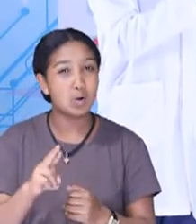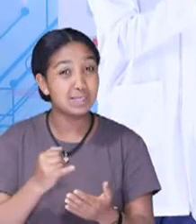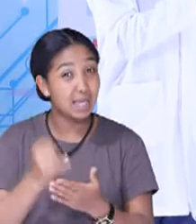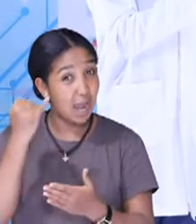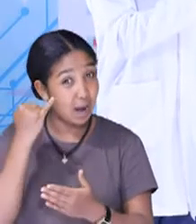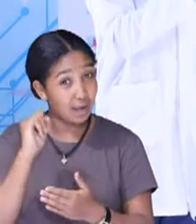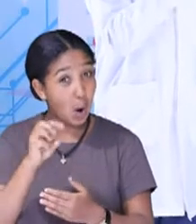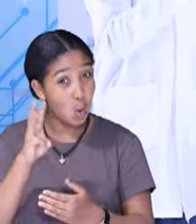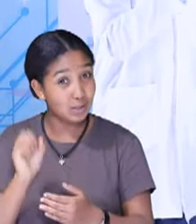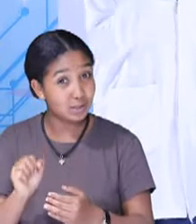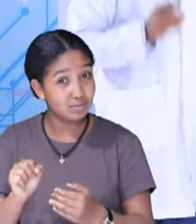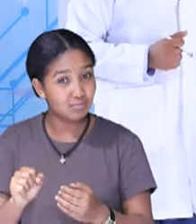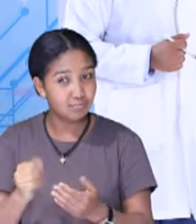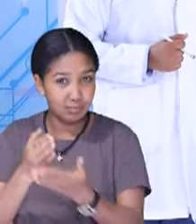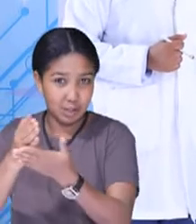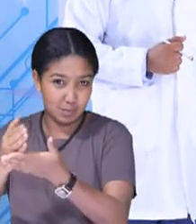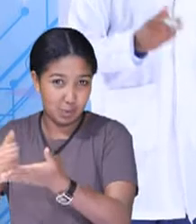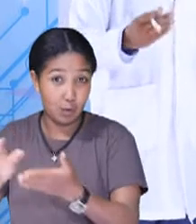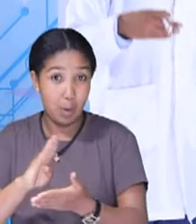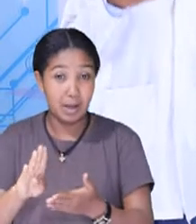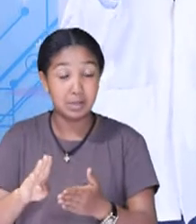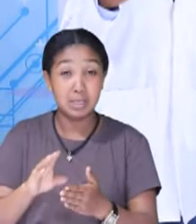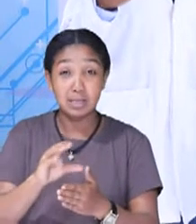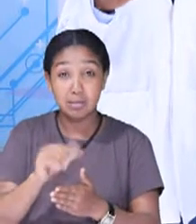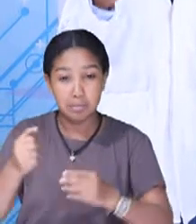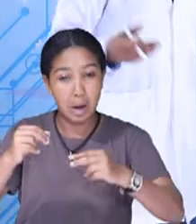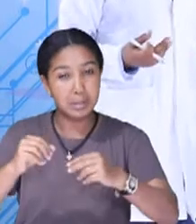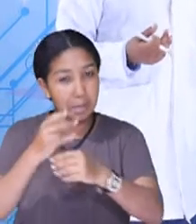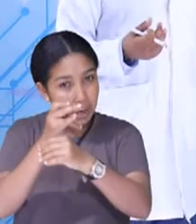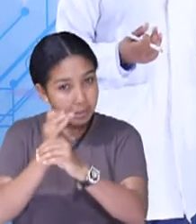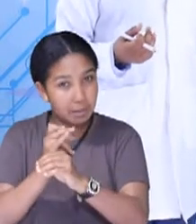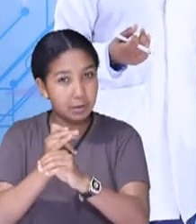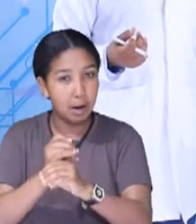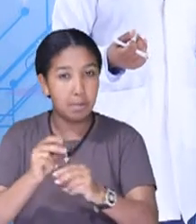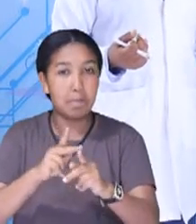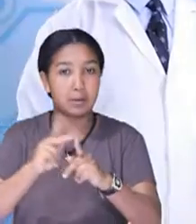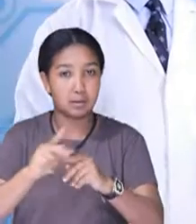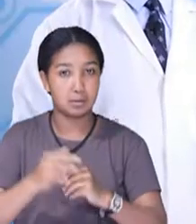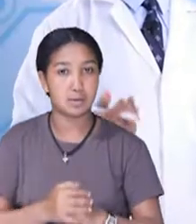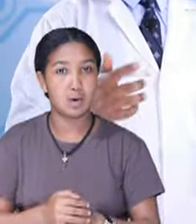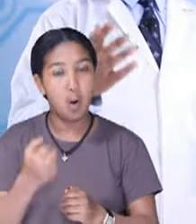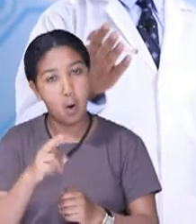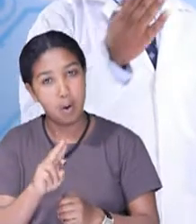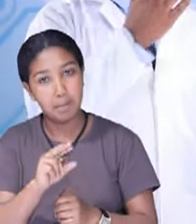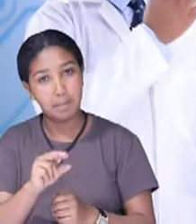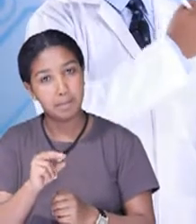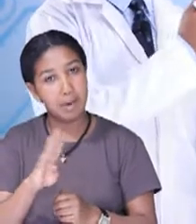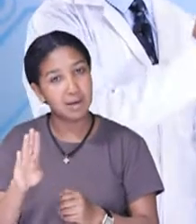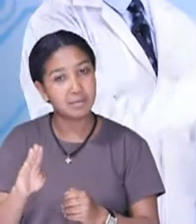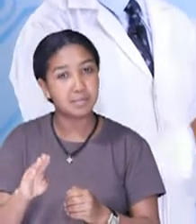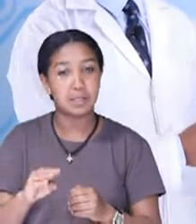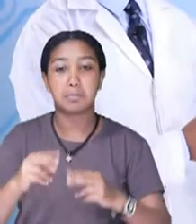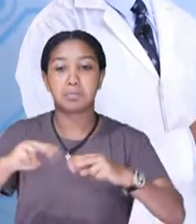this idea was disproved by some experimental practices or by